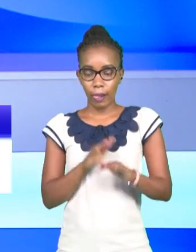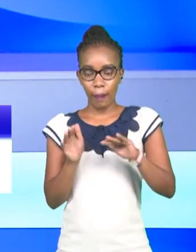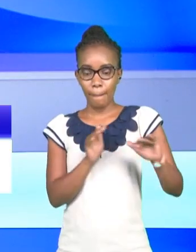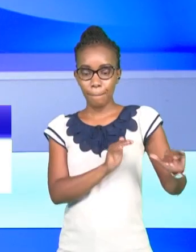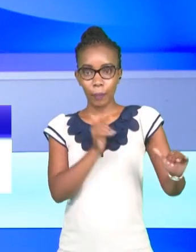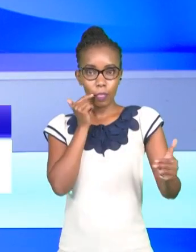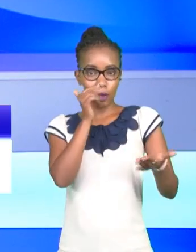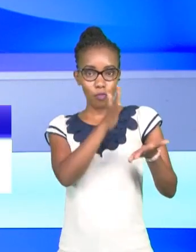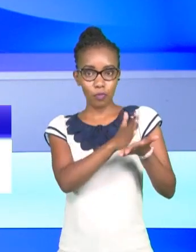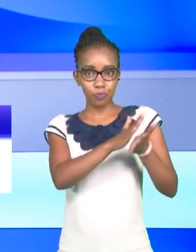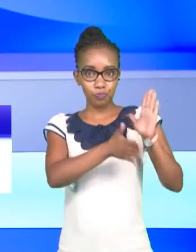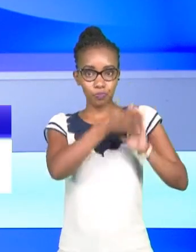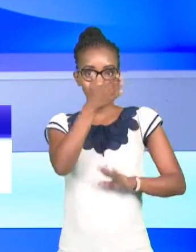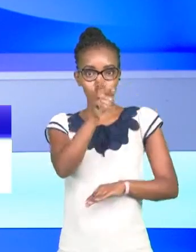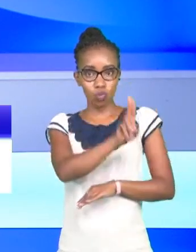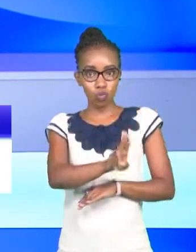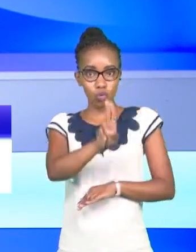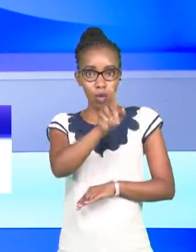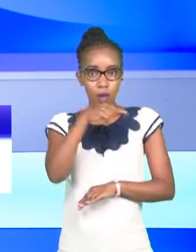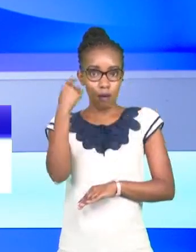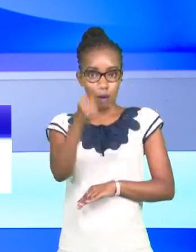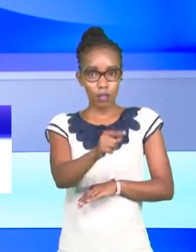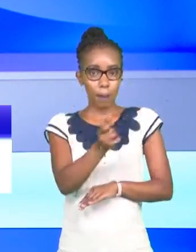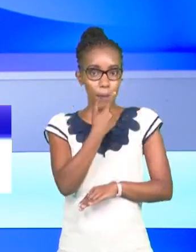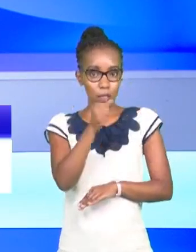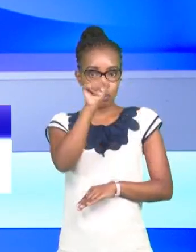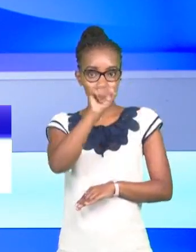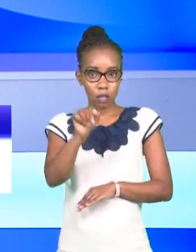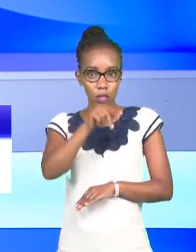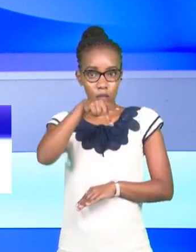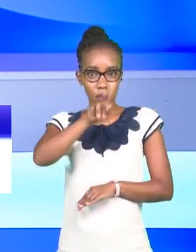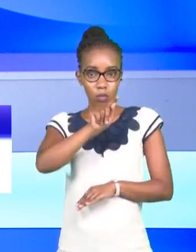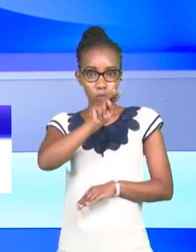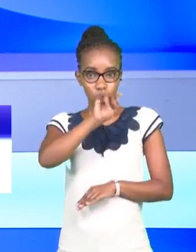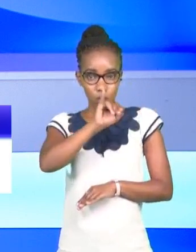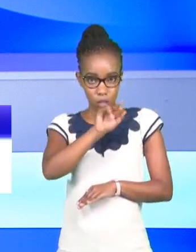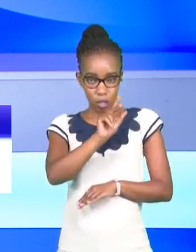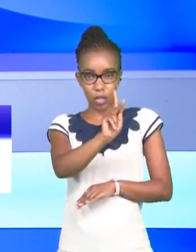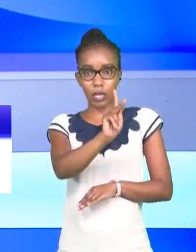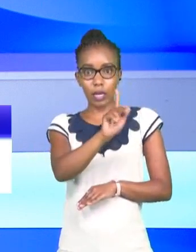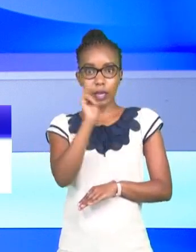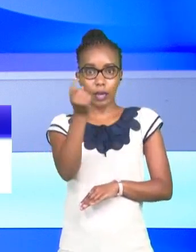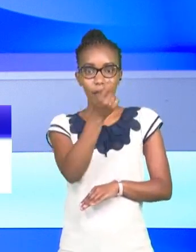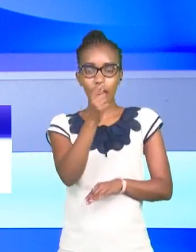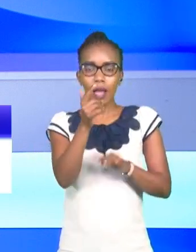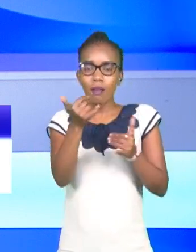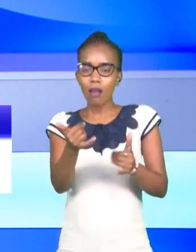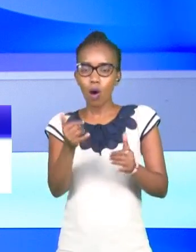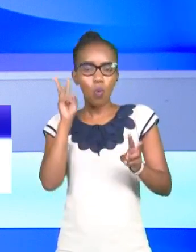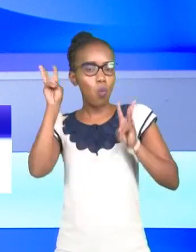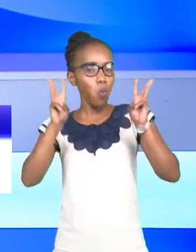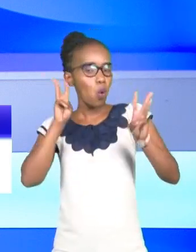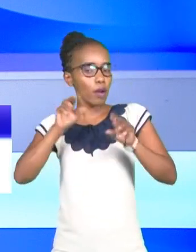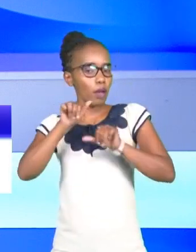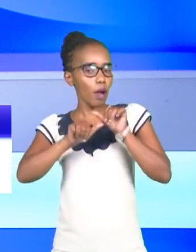Approval of the emergency use of Russia's Sputnik V vaccine for emergency use in Kenya. Questions have arisen on its approval, efficacy